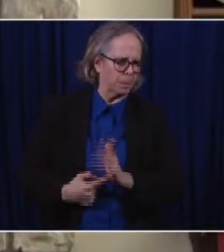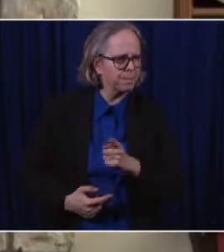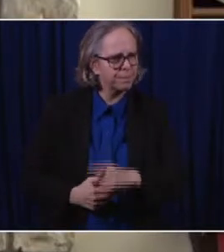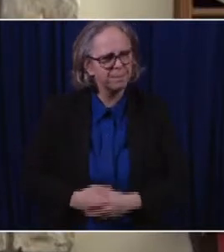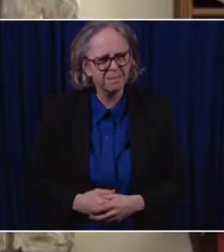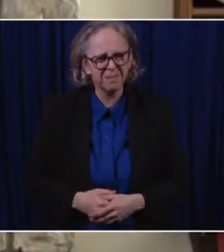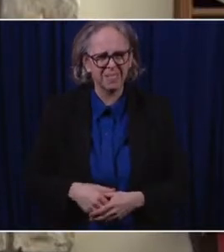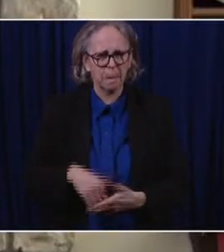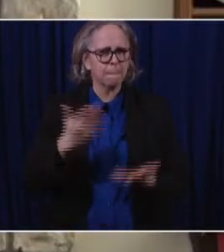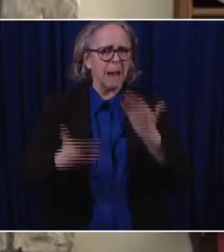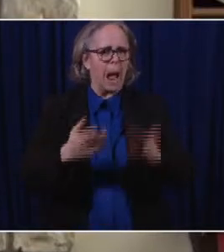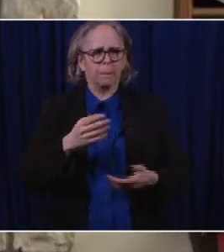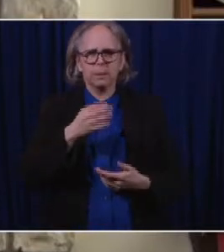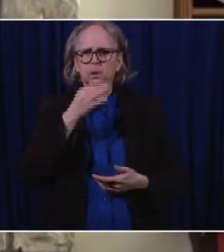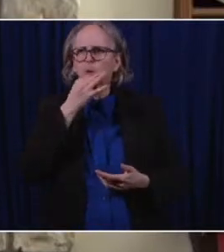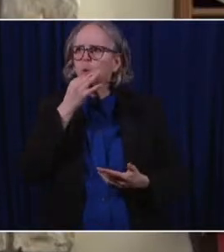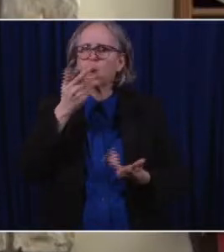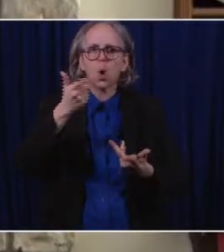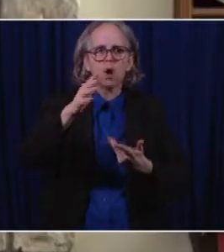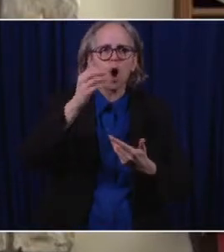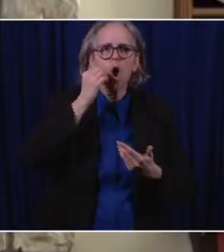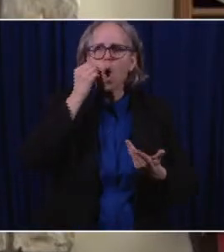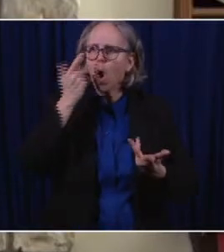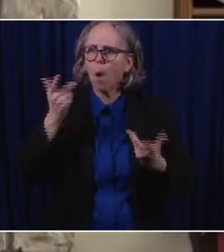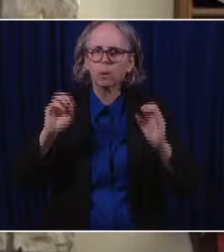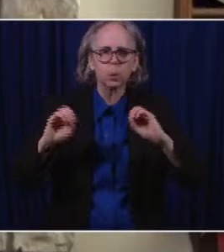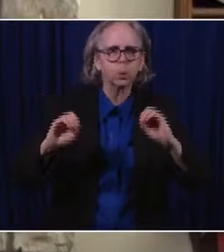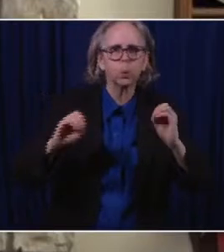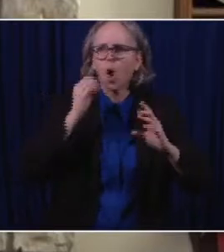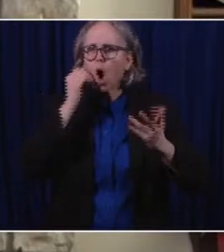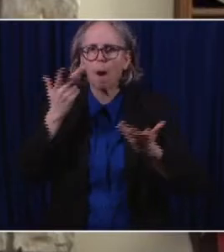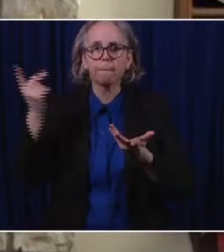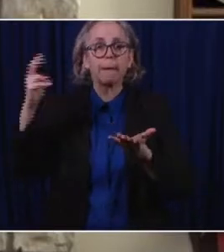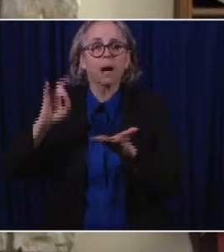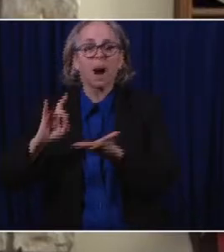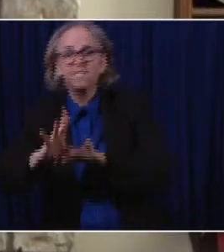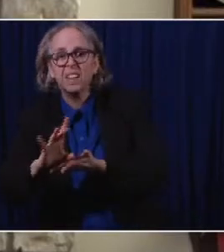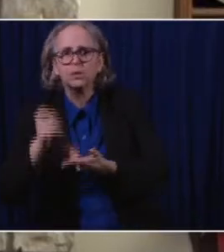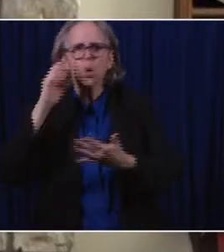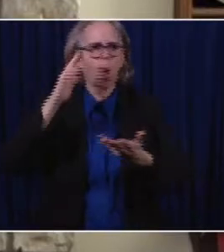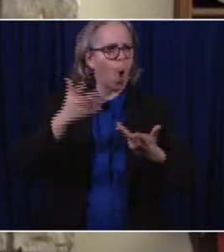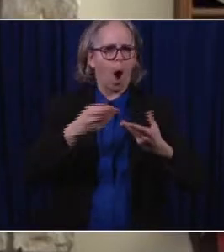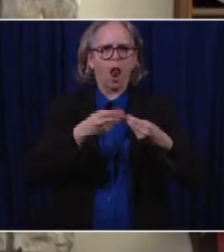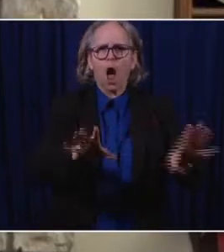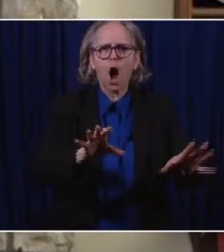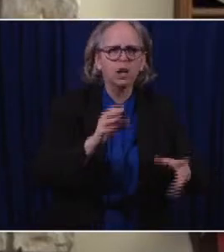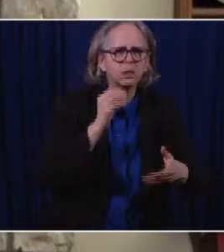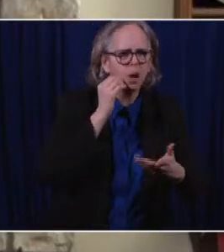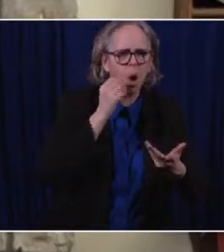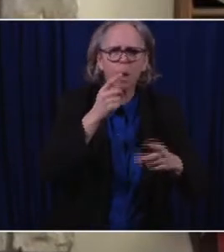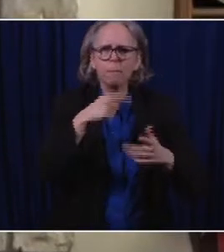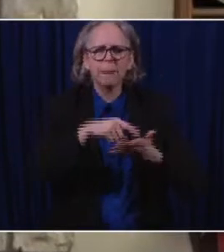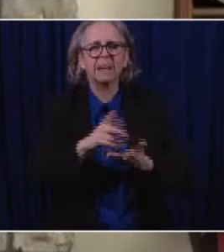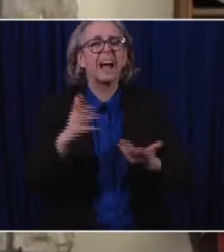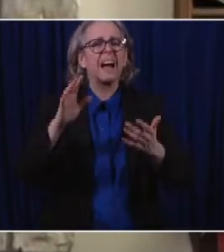local community action agency. A list of agencies can be found at